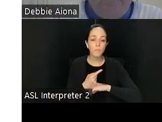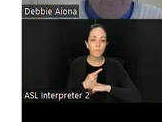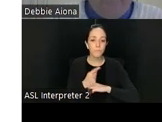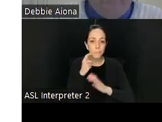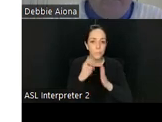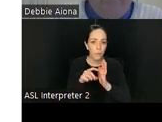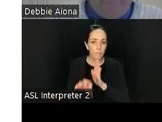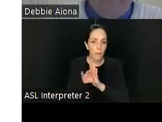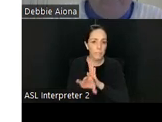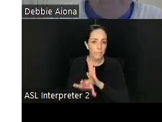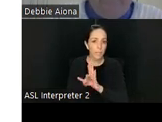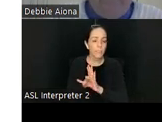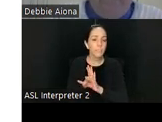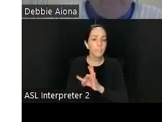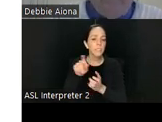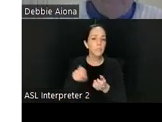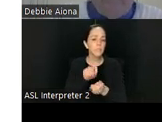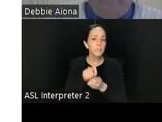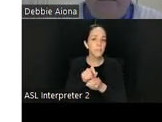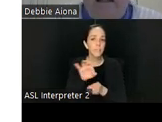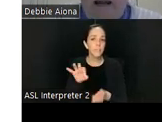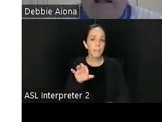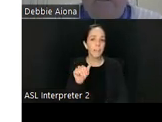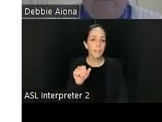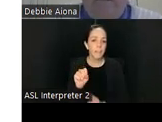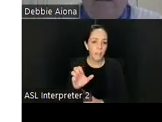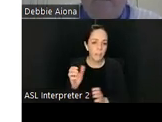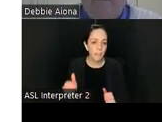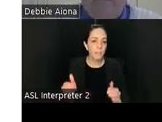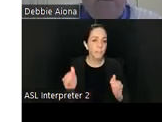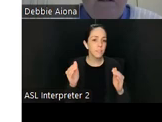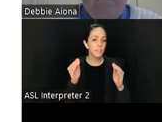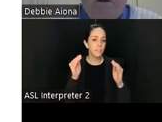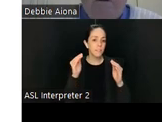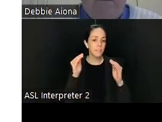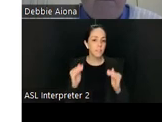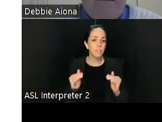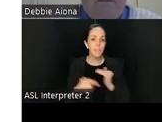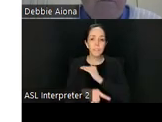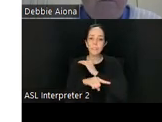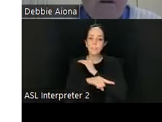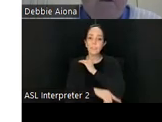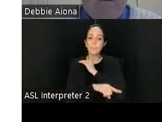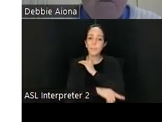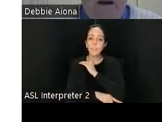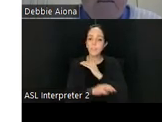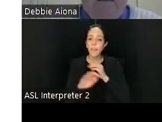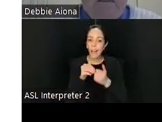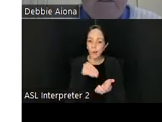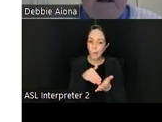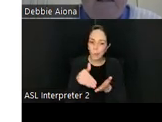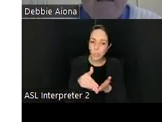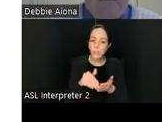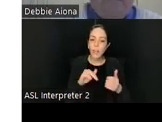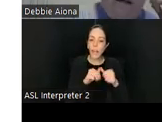type, as well as frequency, consistency, and adequacy of discipline imposed, overall patterns